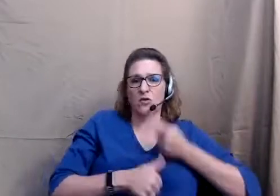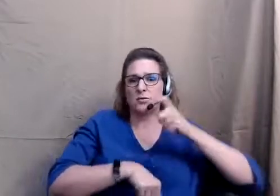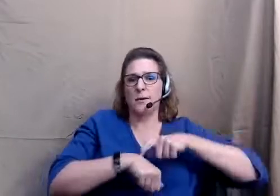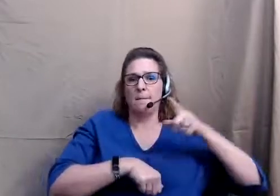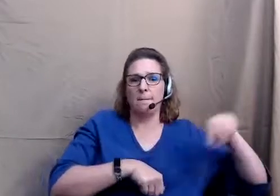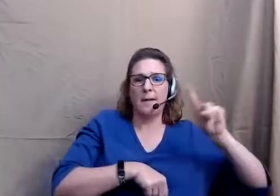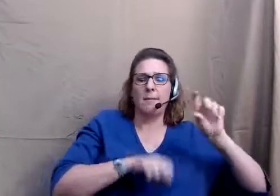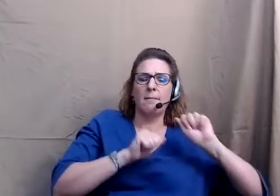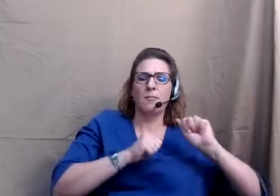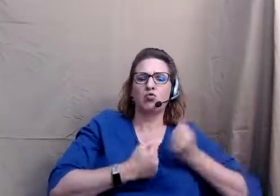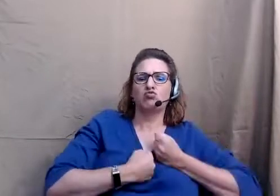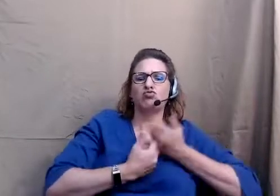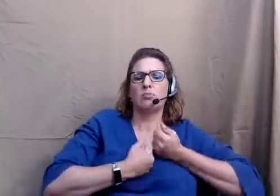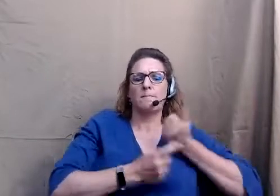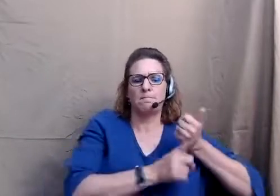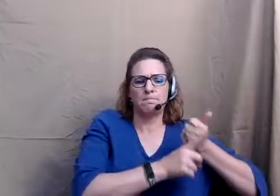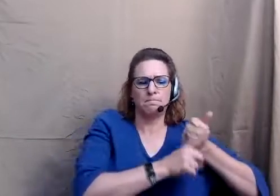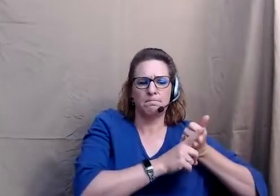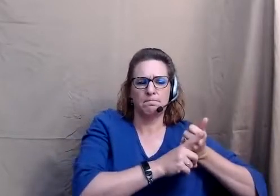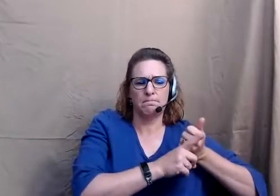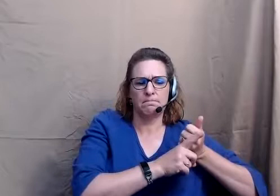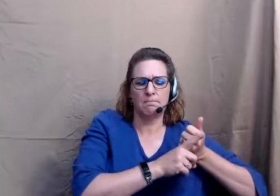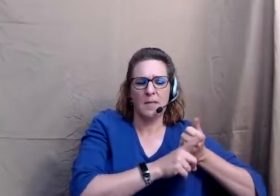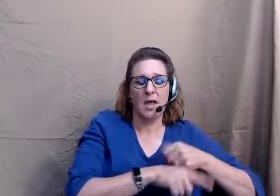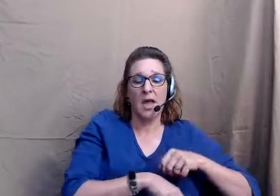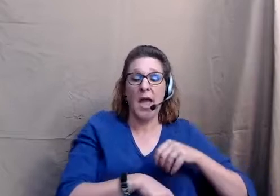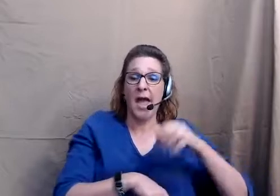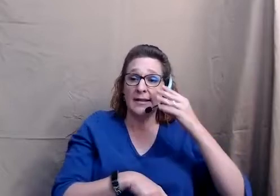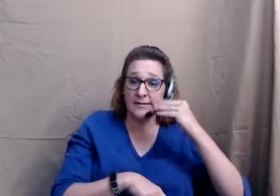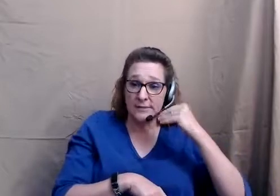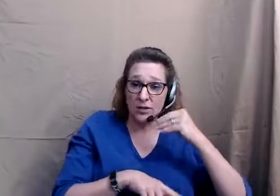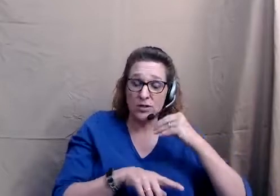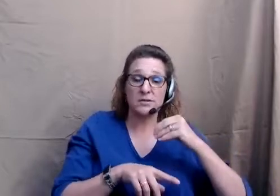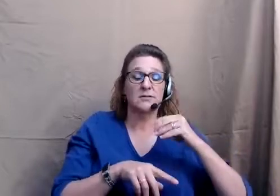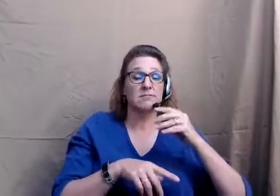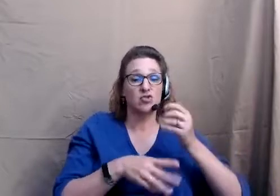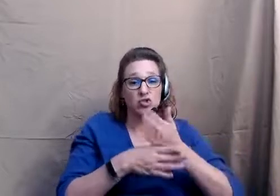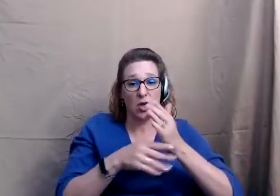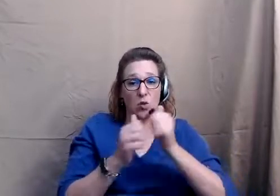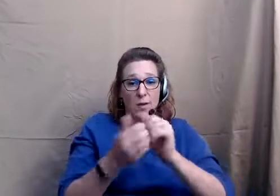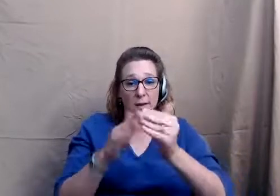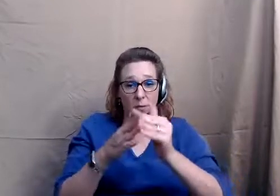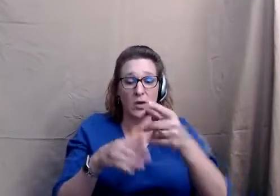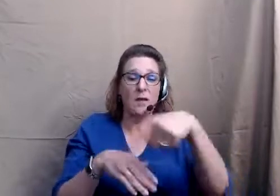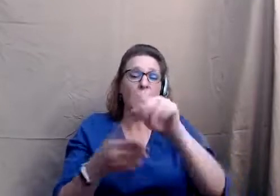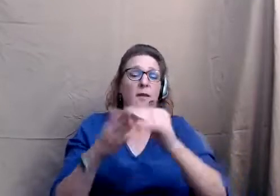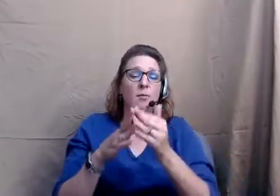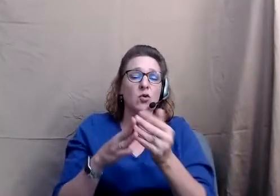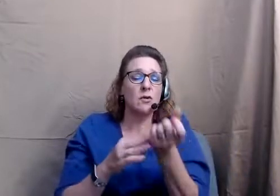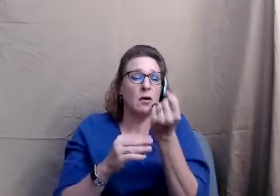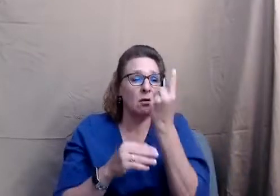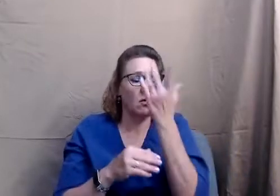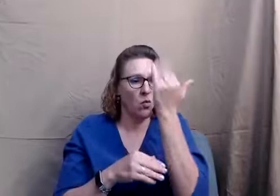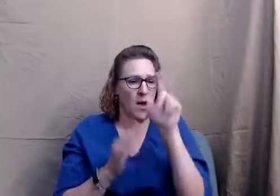process. And then getting to describe the impact of the harm gives the community the opportunity to understand why all of this is